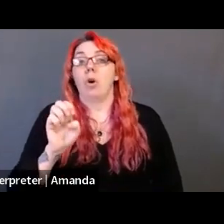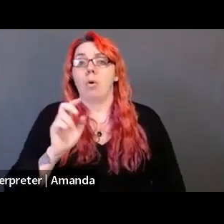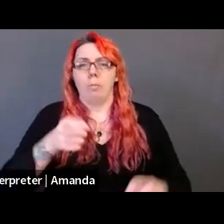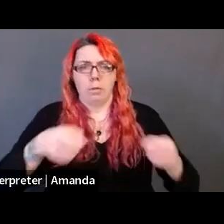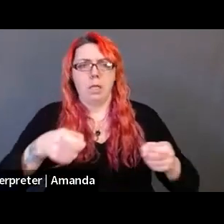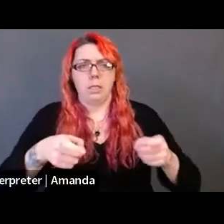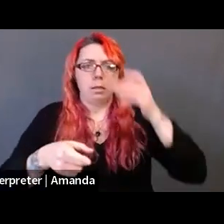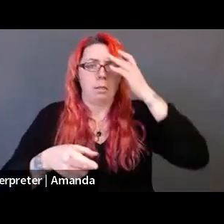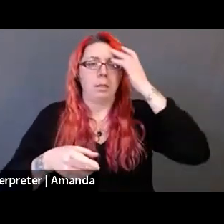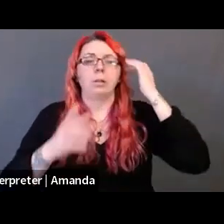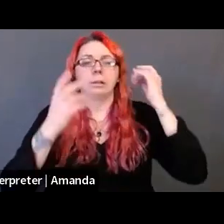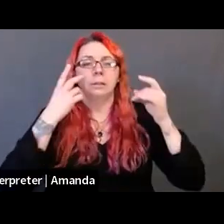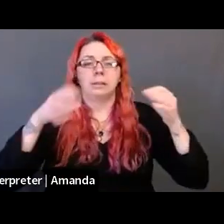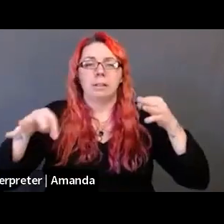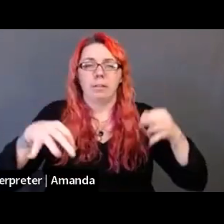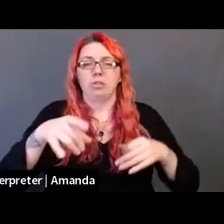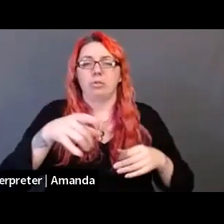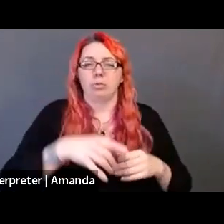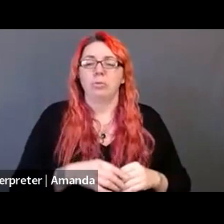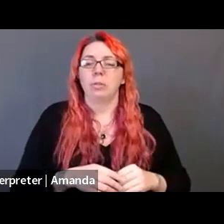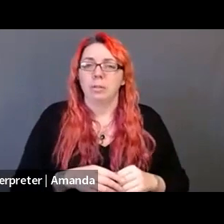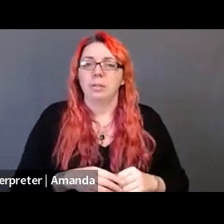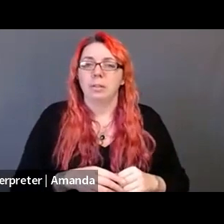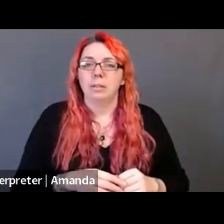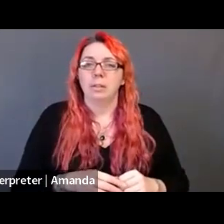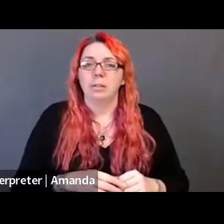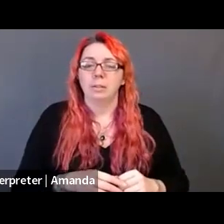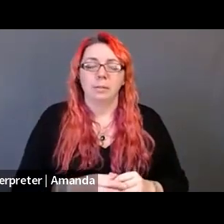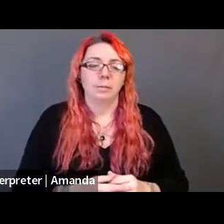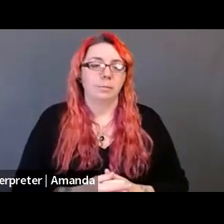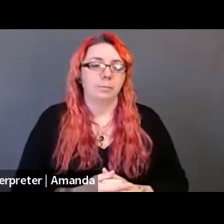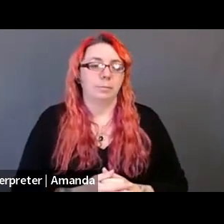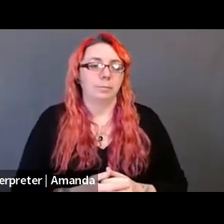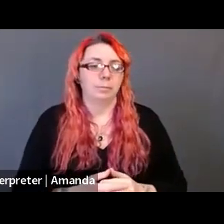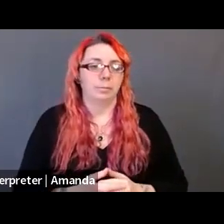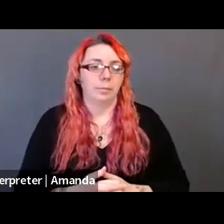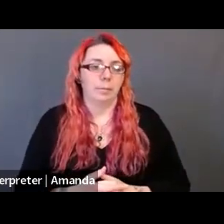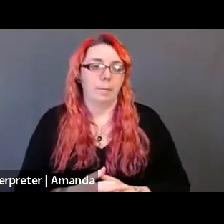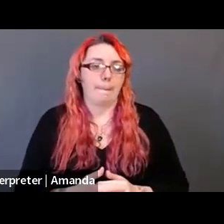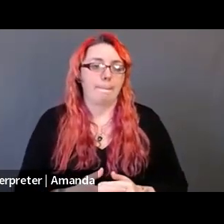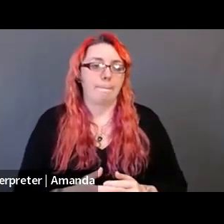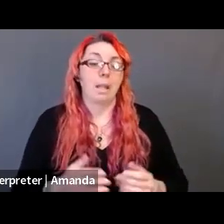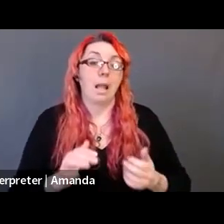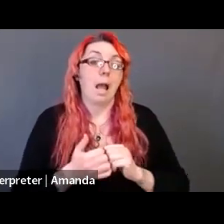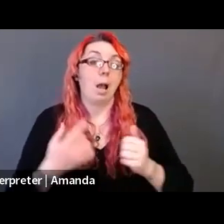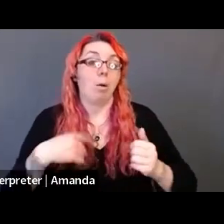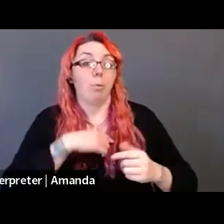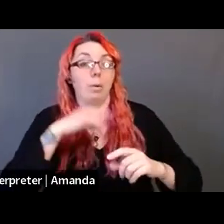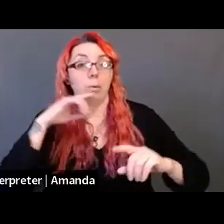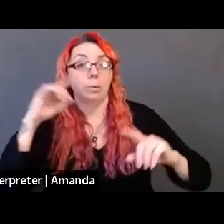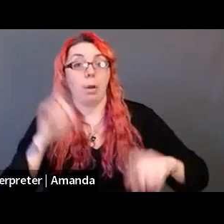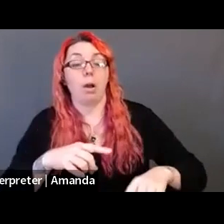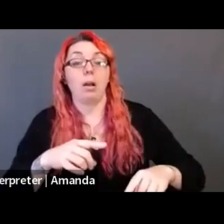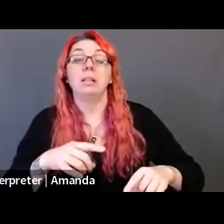well, even though what we're saying might be reinforcing histories of oppression, discrimination,